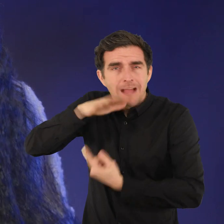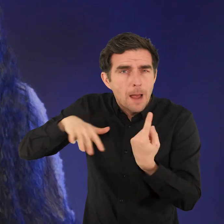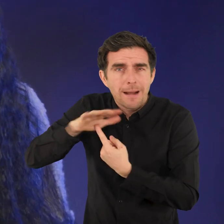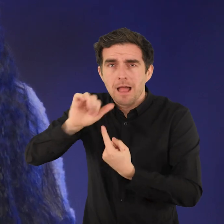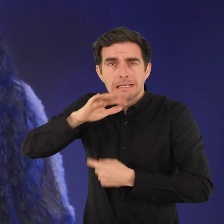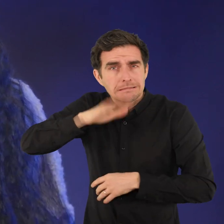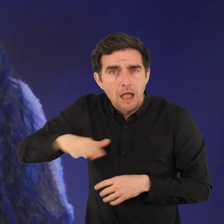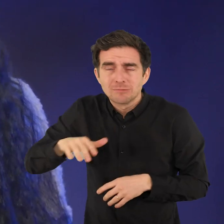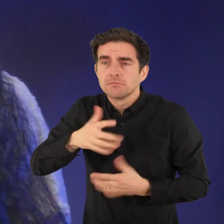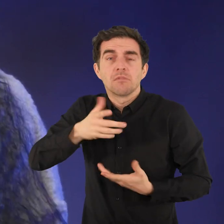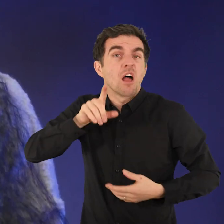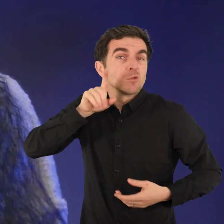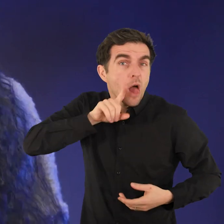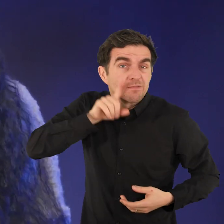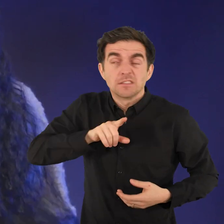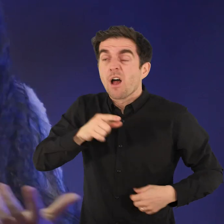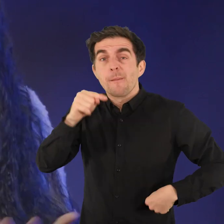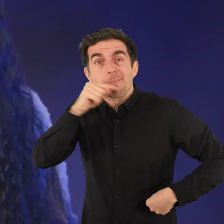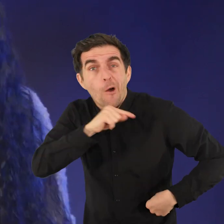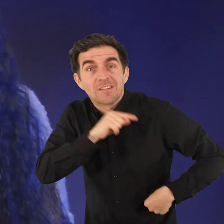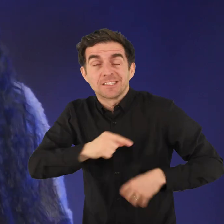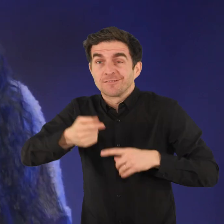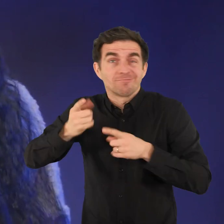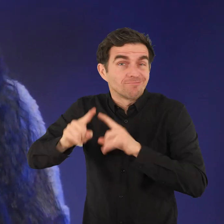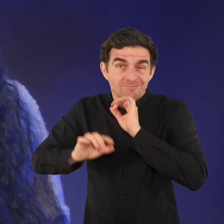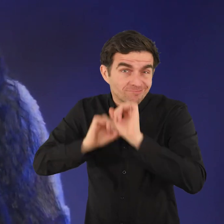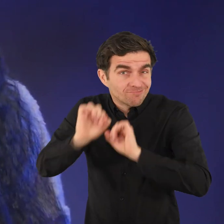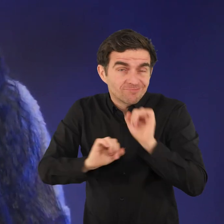their kids, their girlfriends, boyfriends.